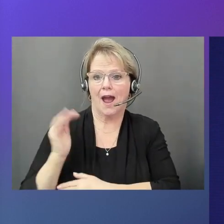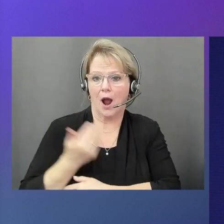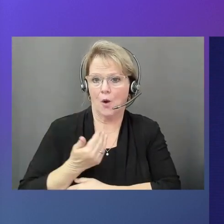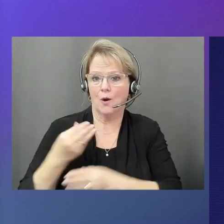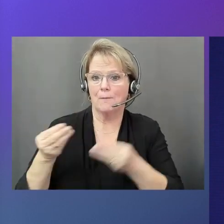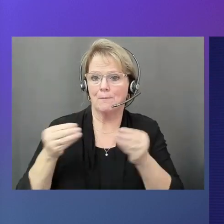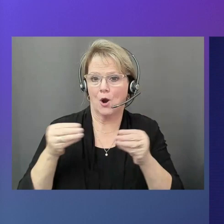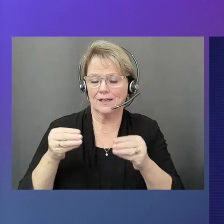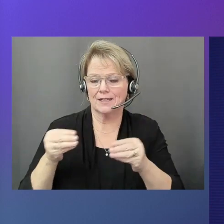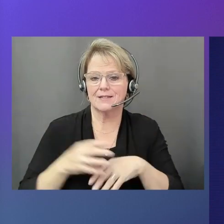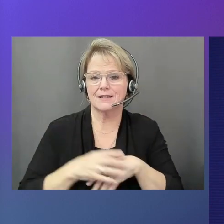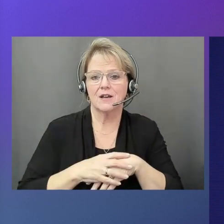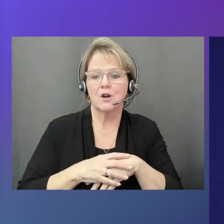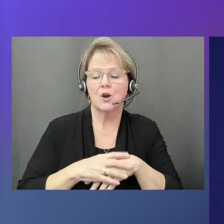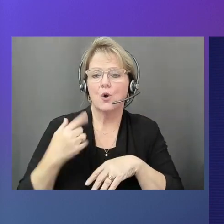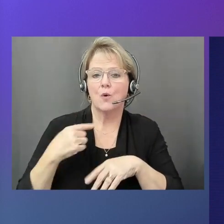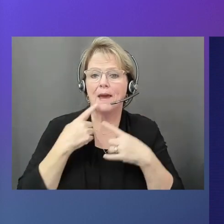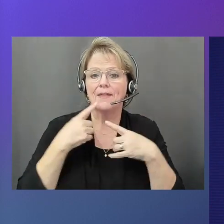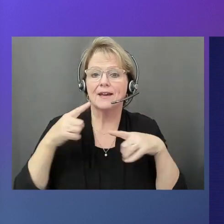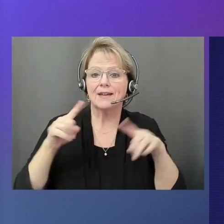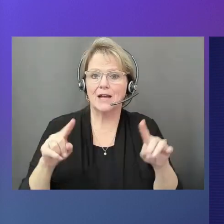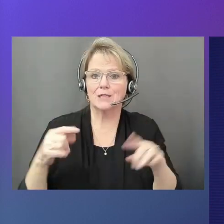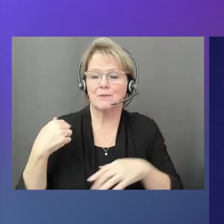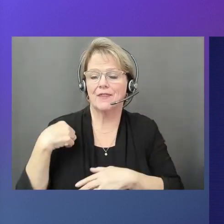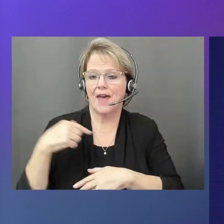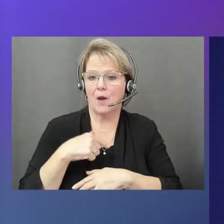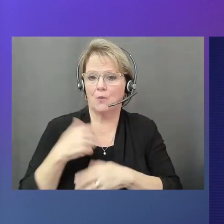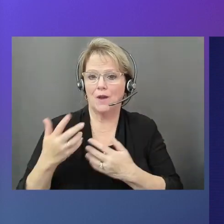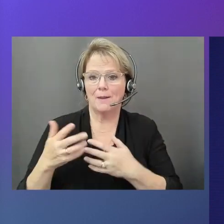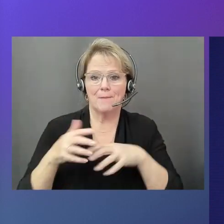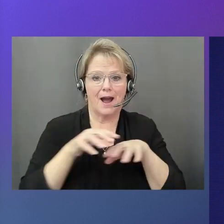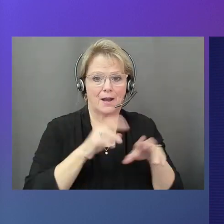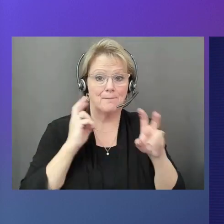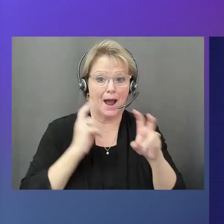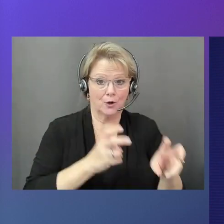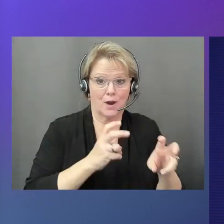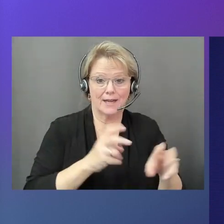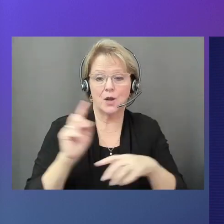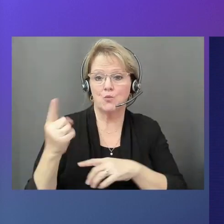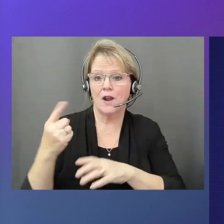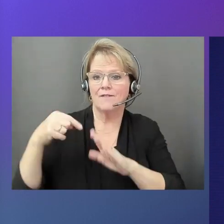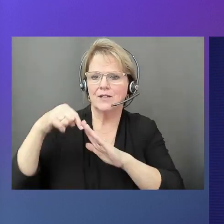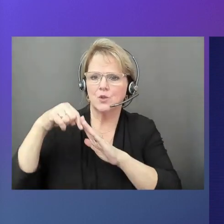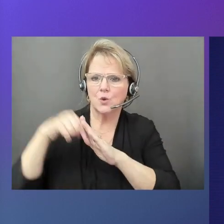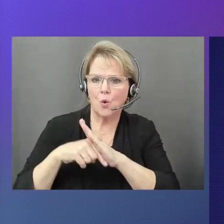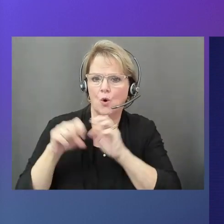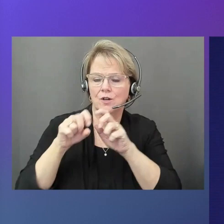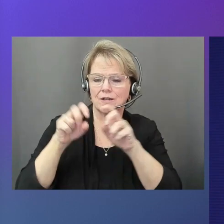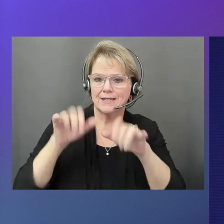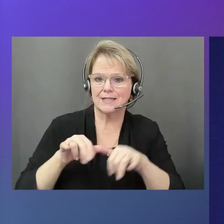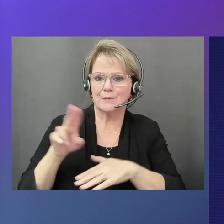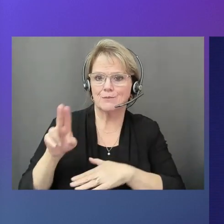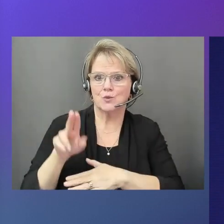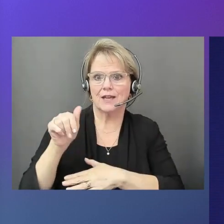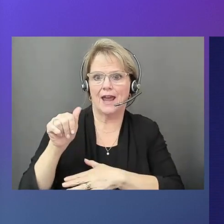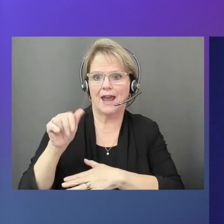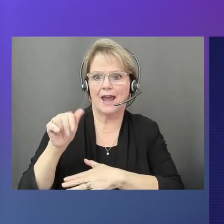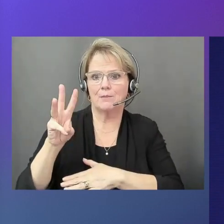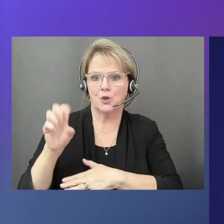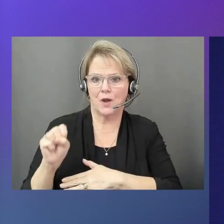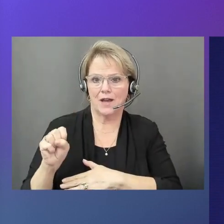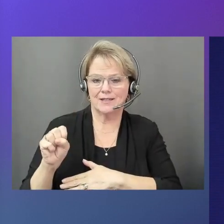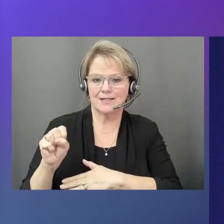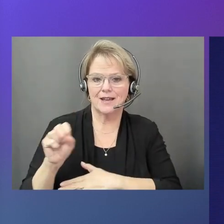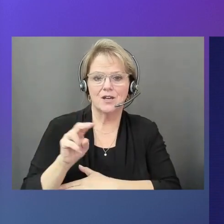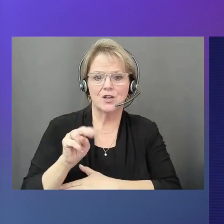that NASDAQ had migrated one of its core trading systems to AWS using AWS Outposts. So NASDAQ and AWS